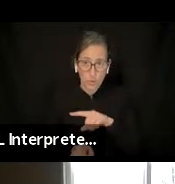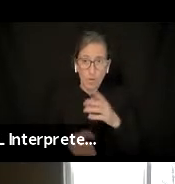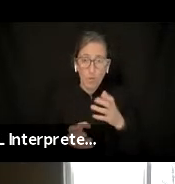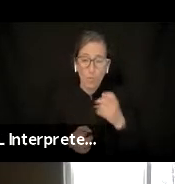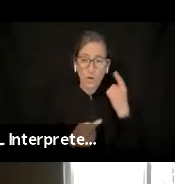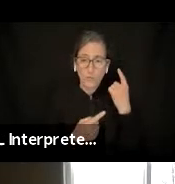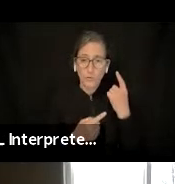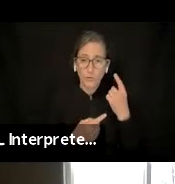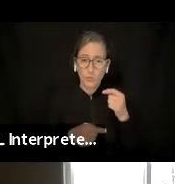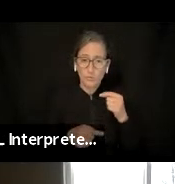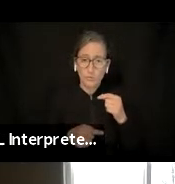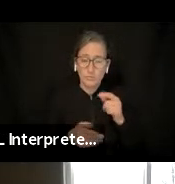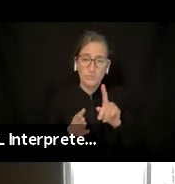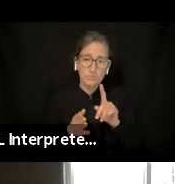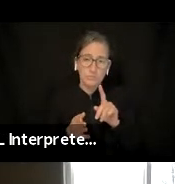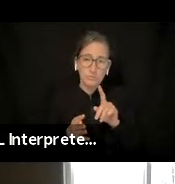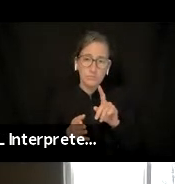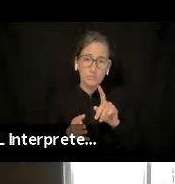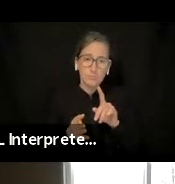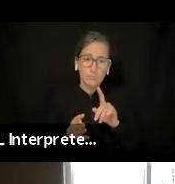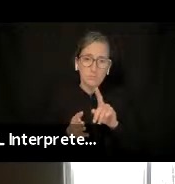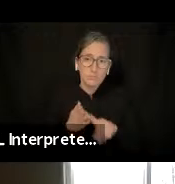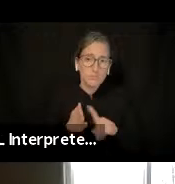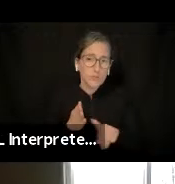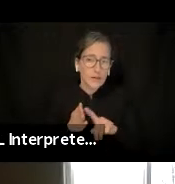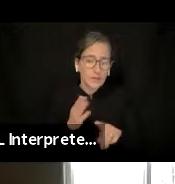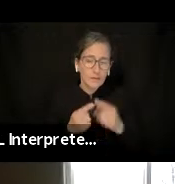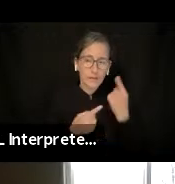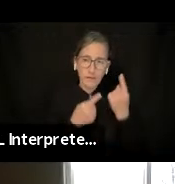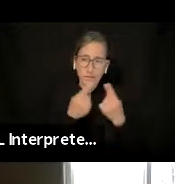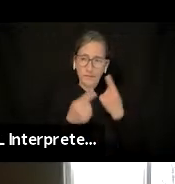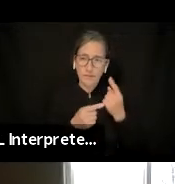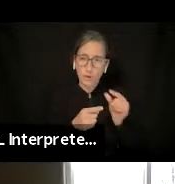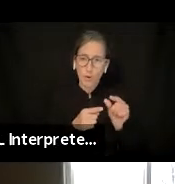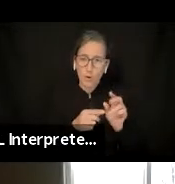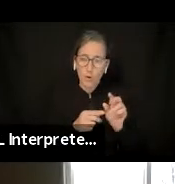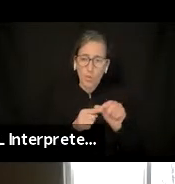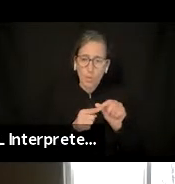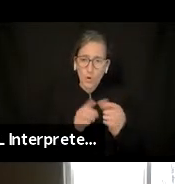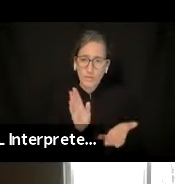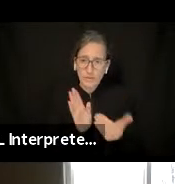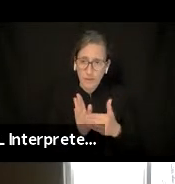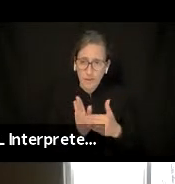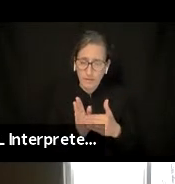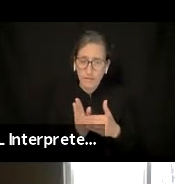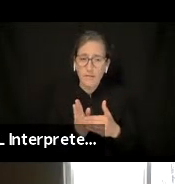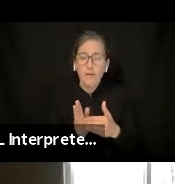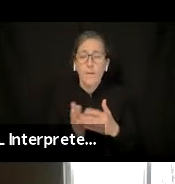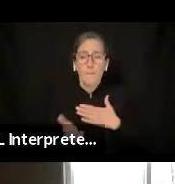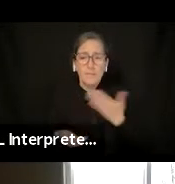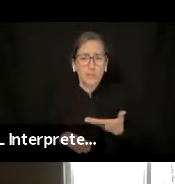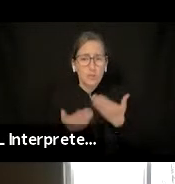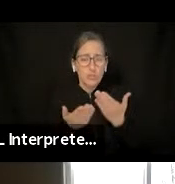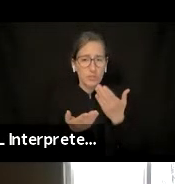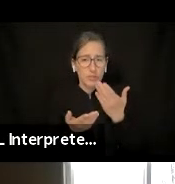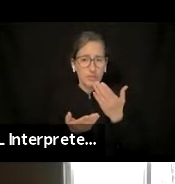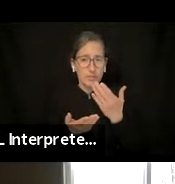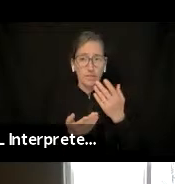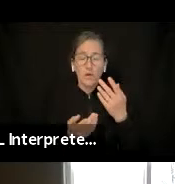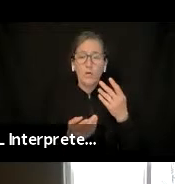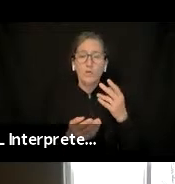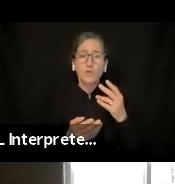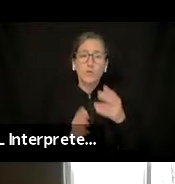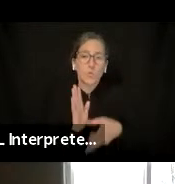revisit the code, that you kind of look at things comprehensively, because every time we amend, we have to do